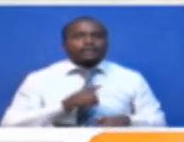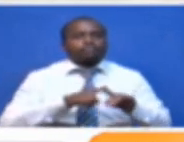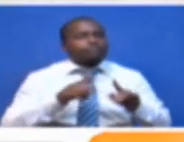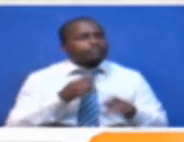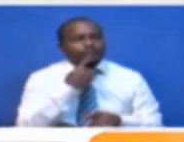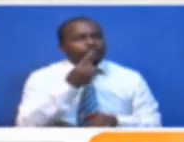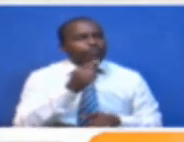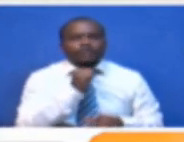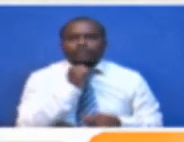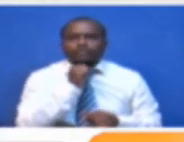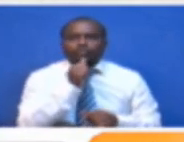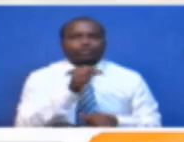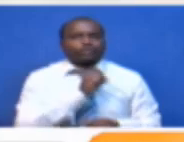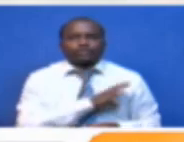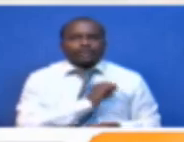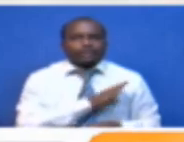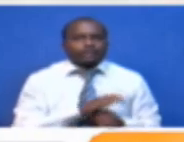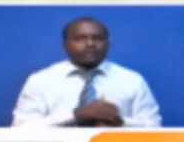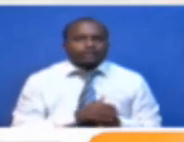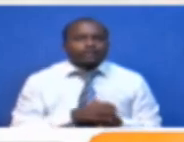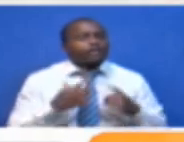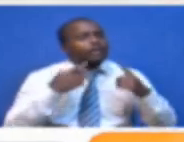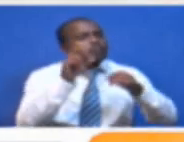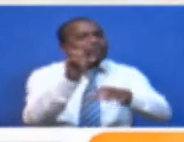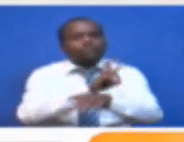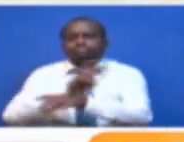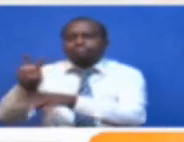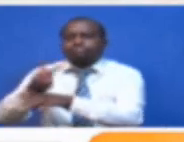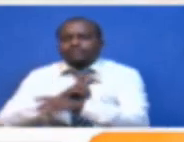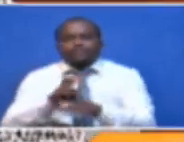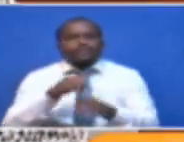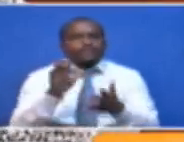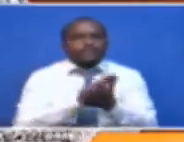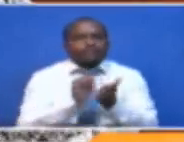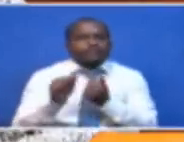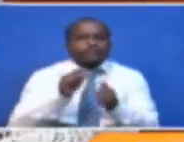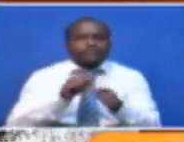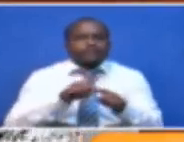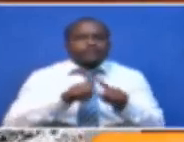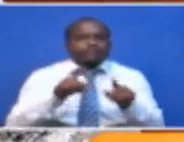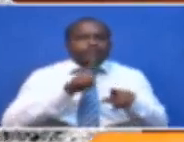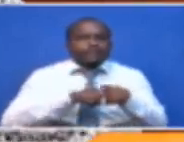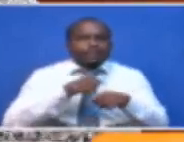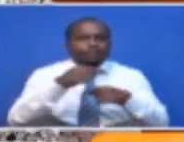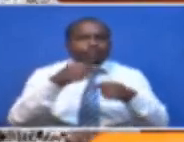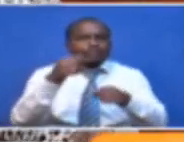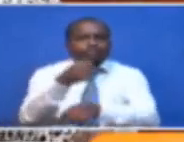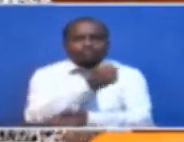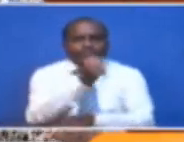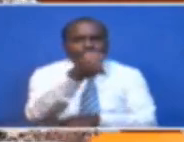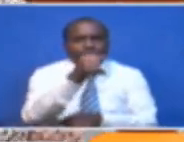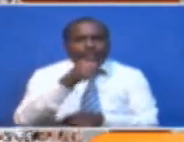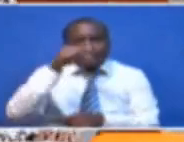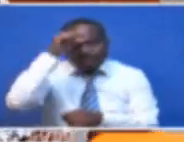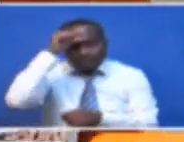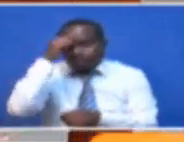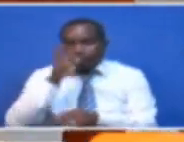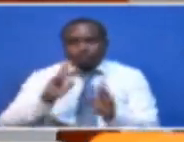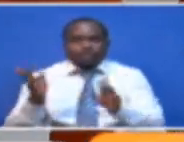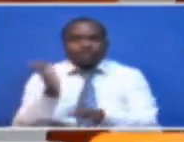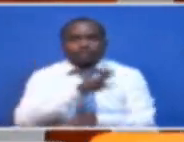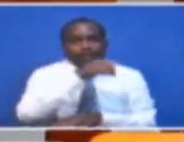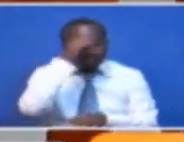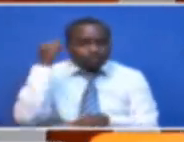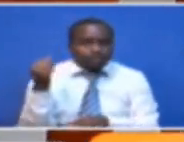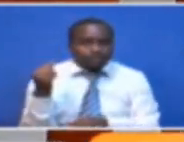went around to see the damage. But then when he was going around, the government had already been restored